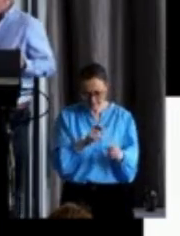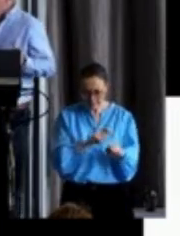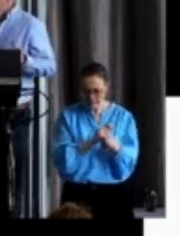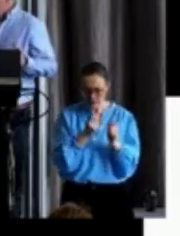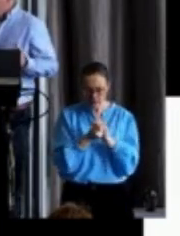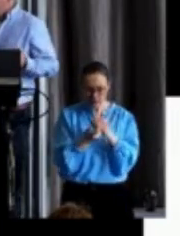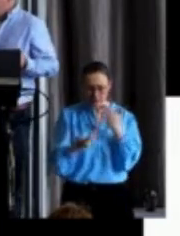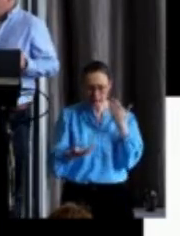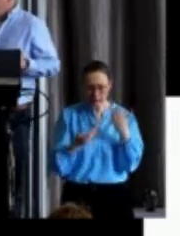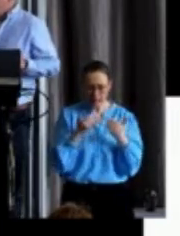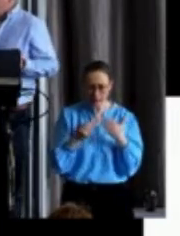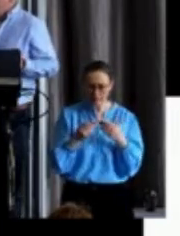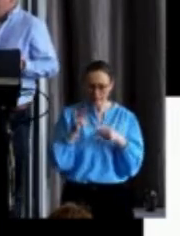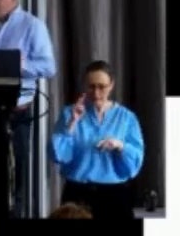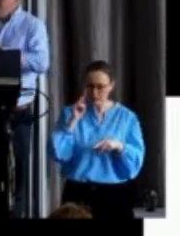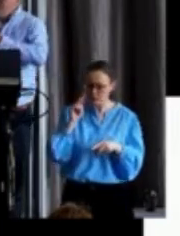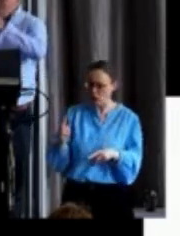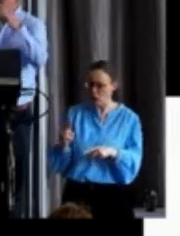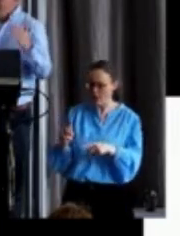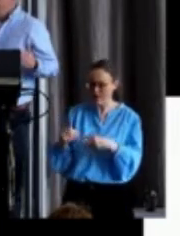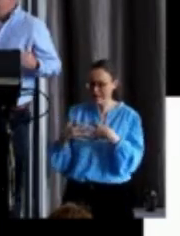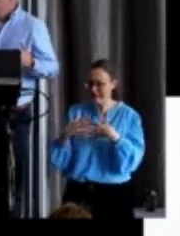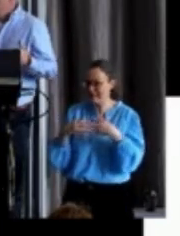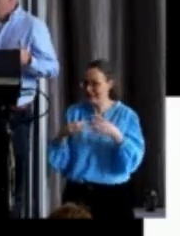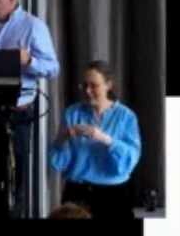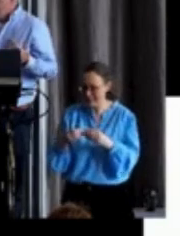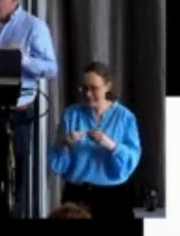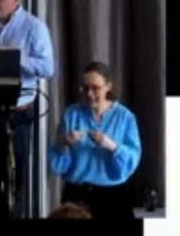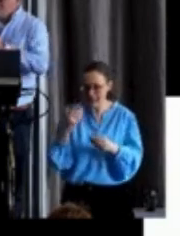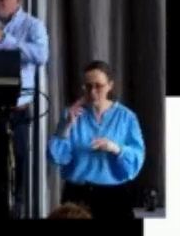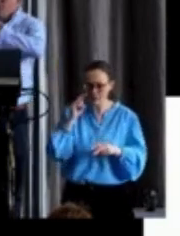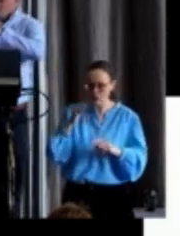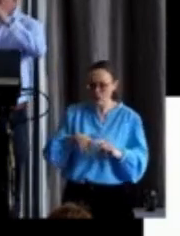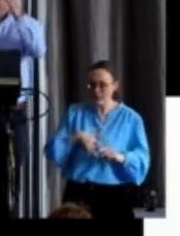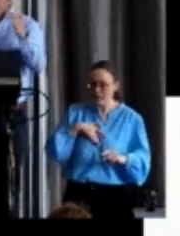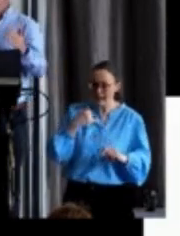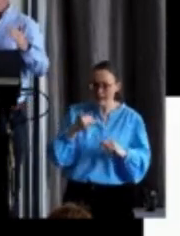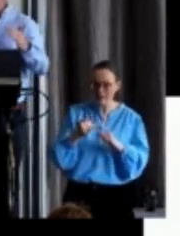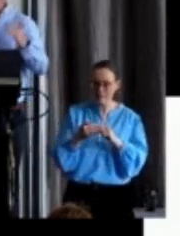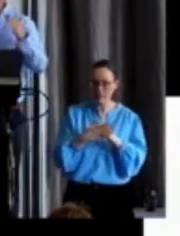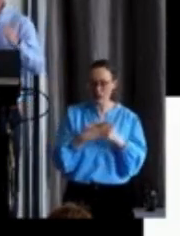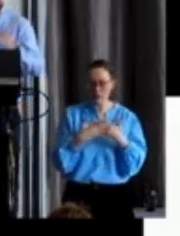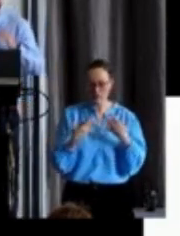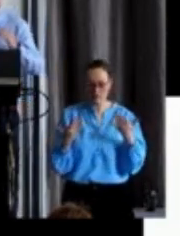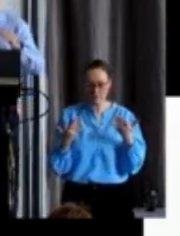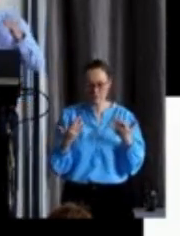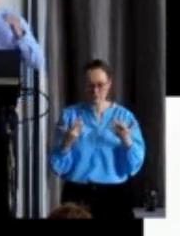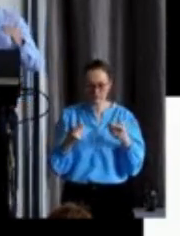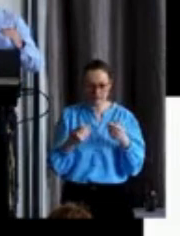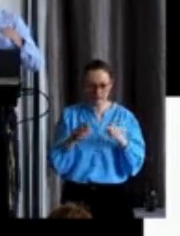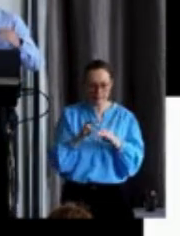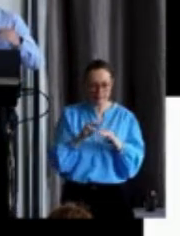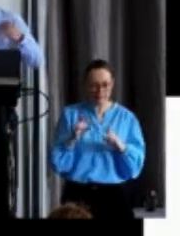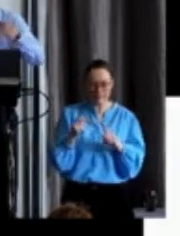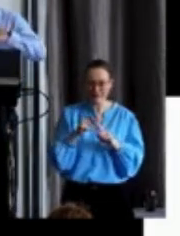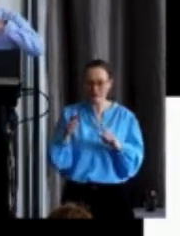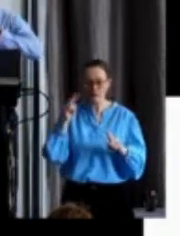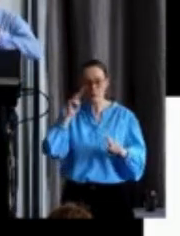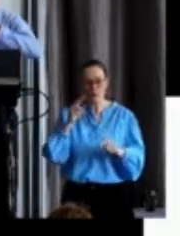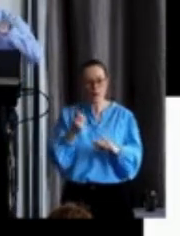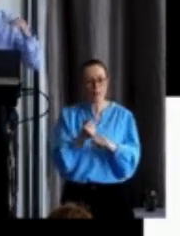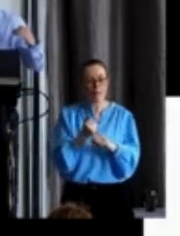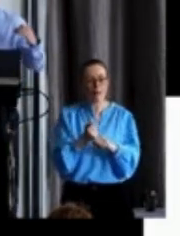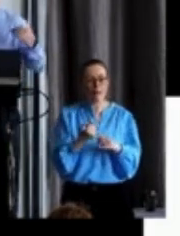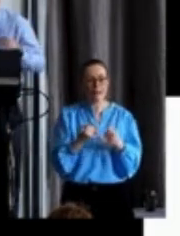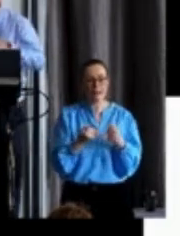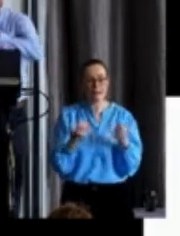way they saw their material possessions. It changed the way they saw their life in terms of what they deemed sort of, I guess, we